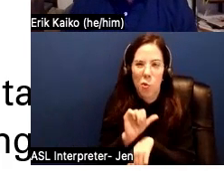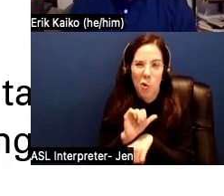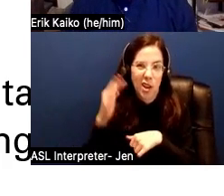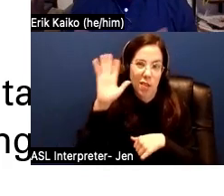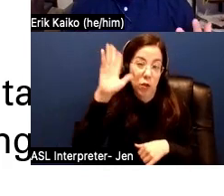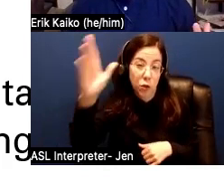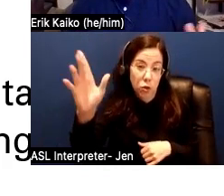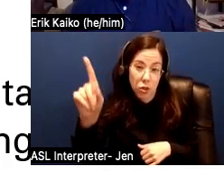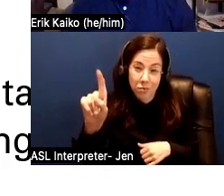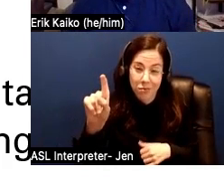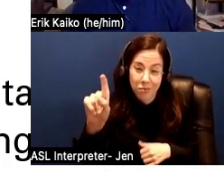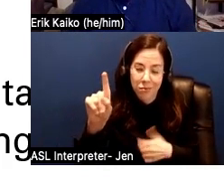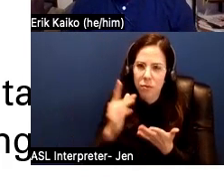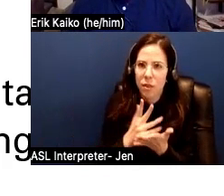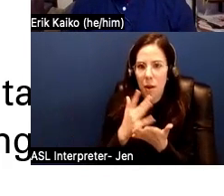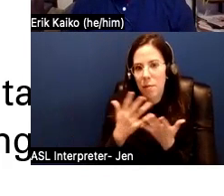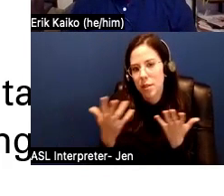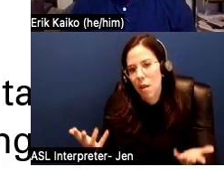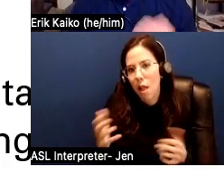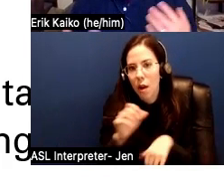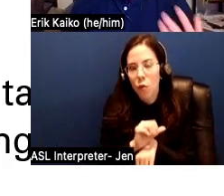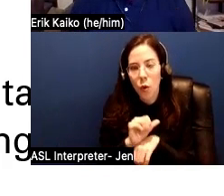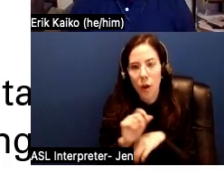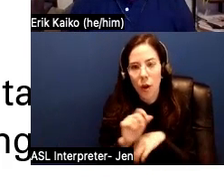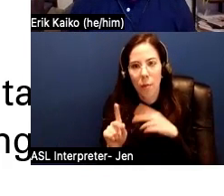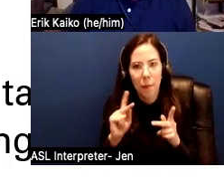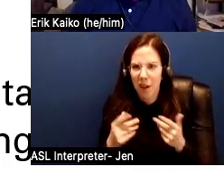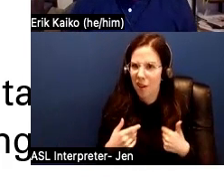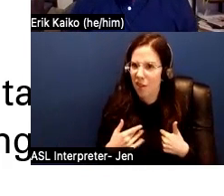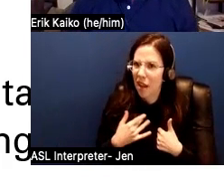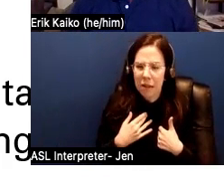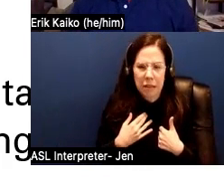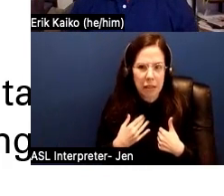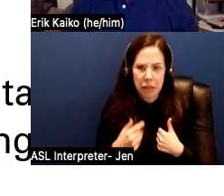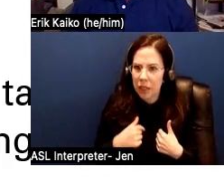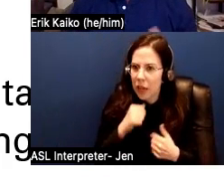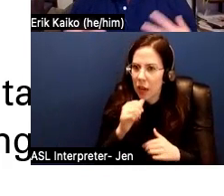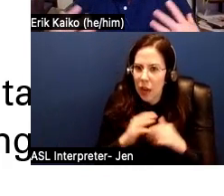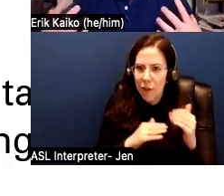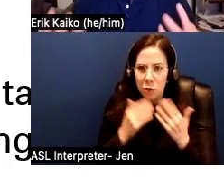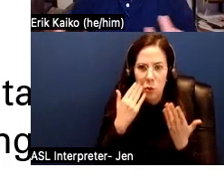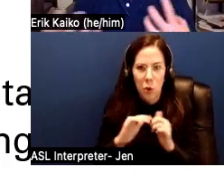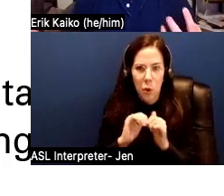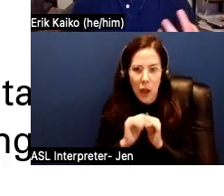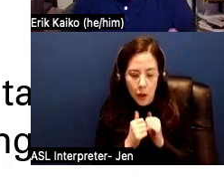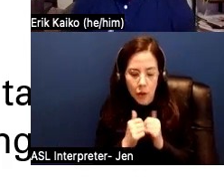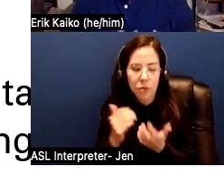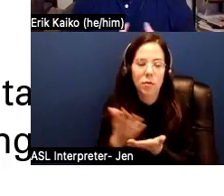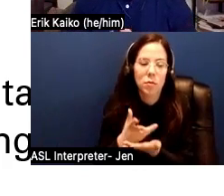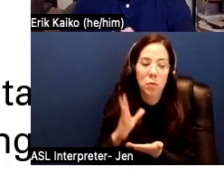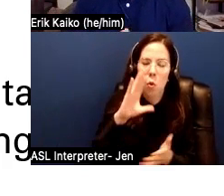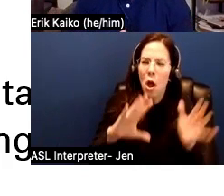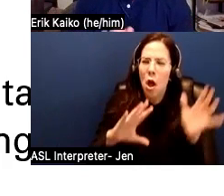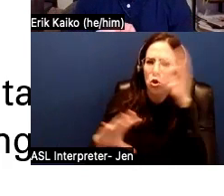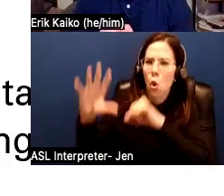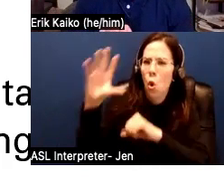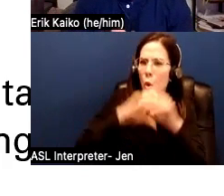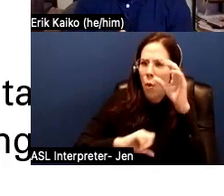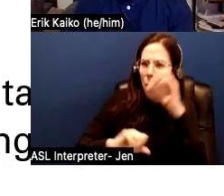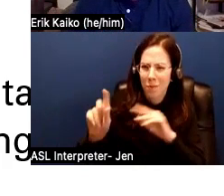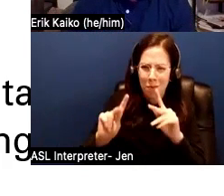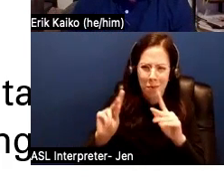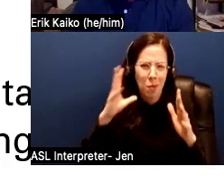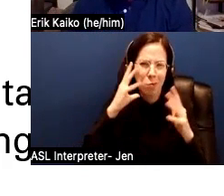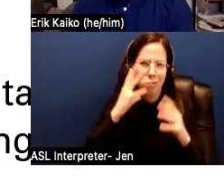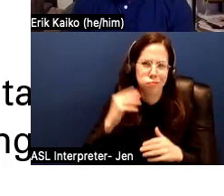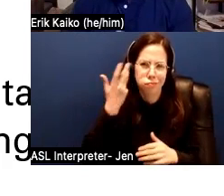people to do something that's maybe out of their typical comfort zone. So sometimes we might assume that everyone is used to attending a